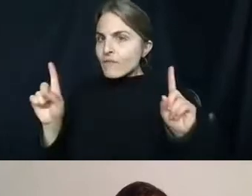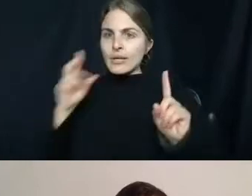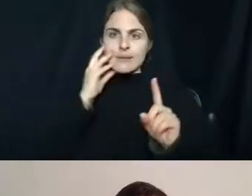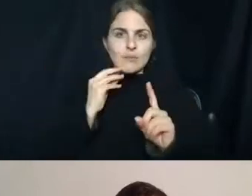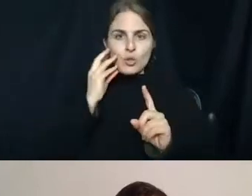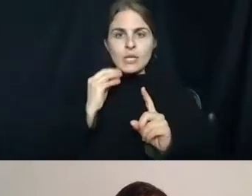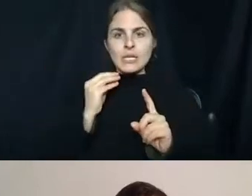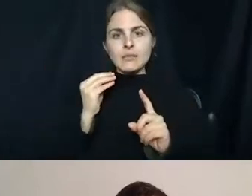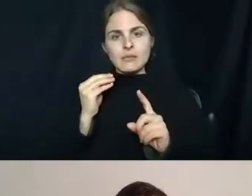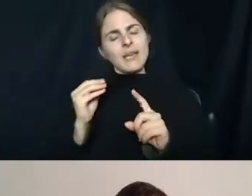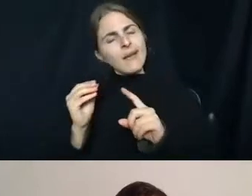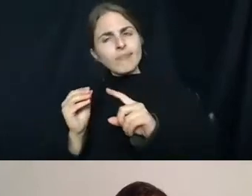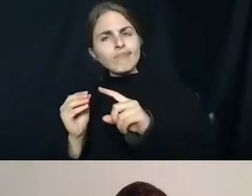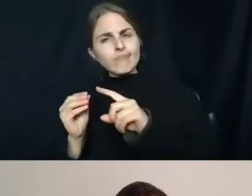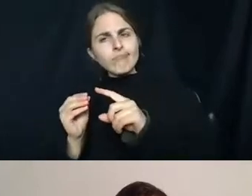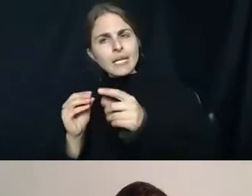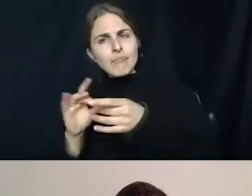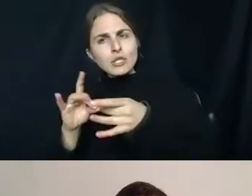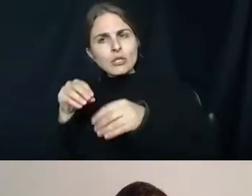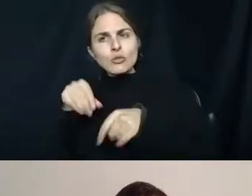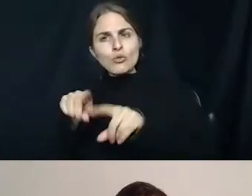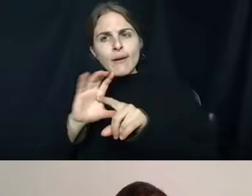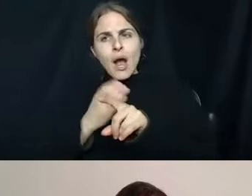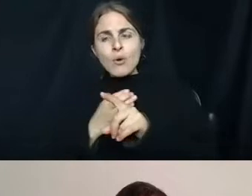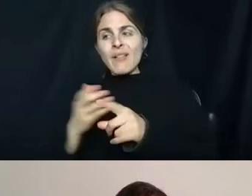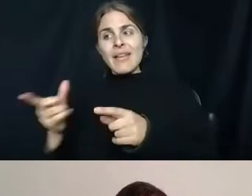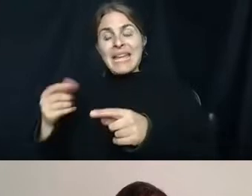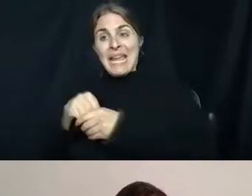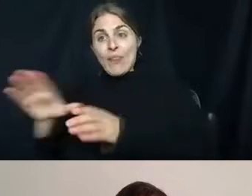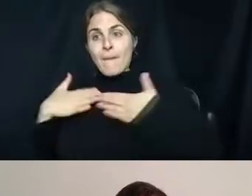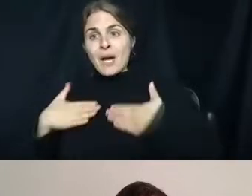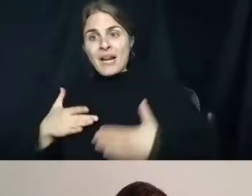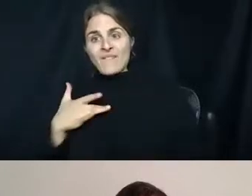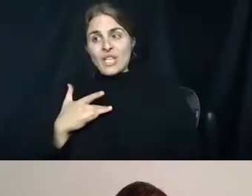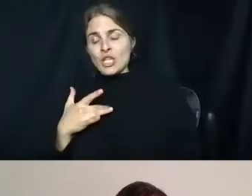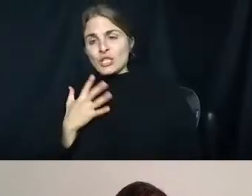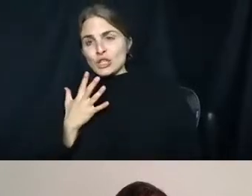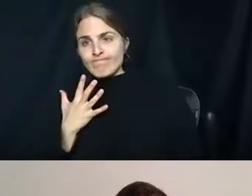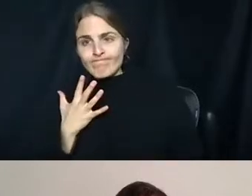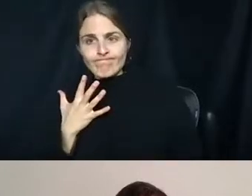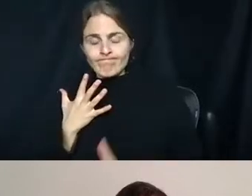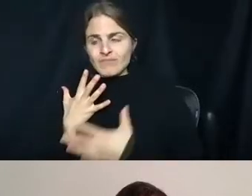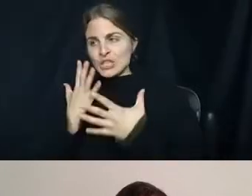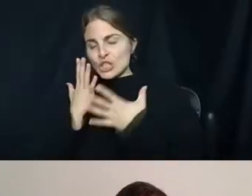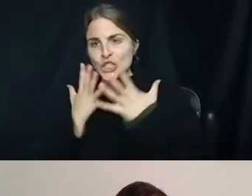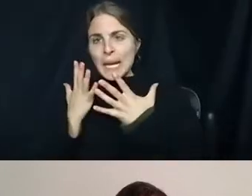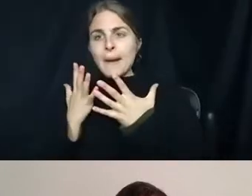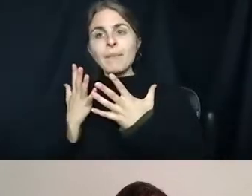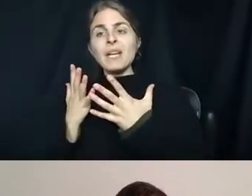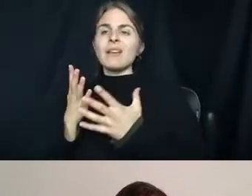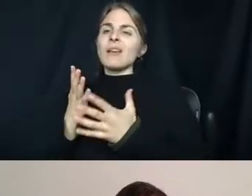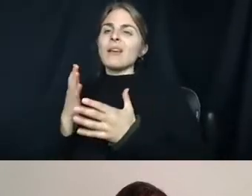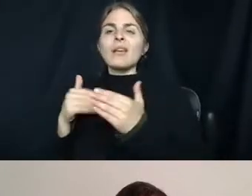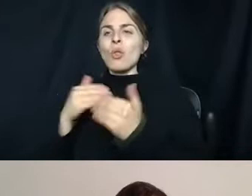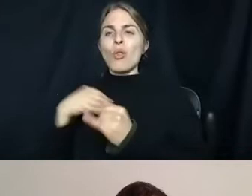comes up in our conversations too, is like perhaps the shame that they feel in their body, even though they may be straight sized. Those are valid, but two totally